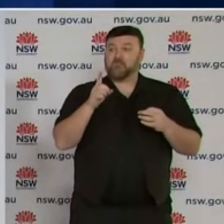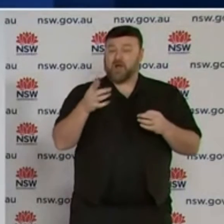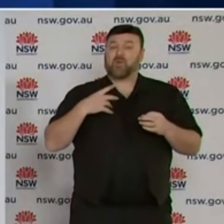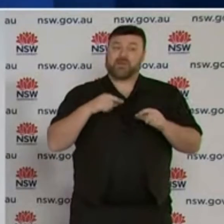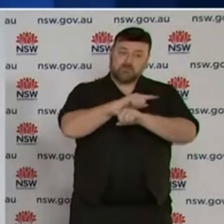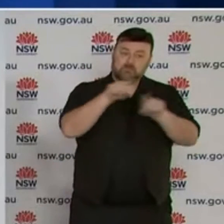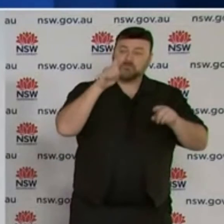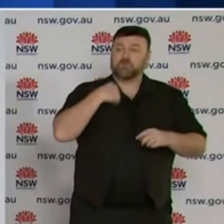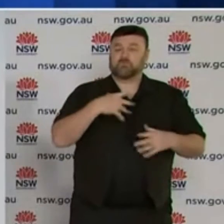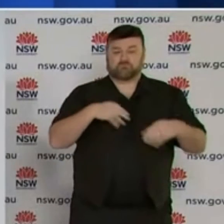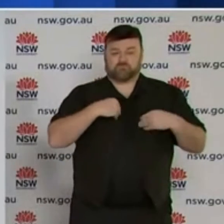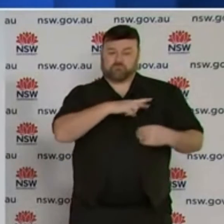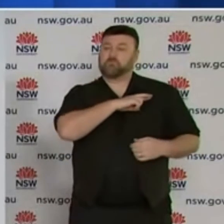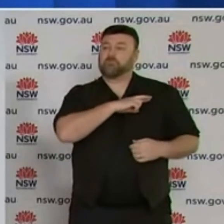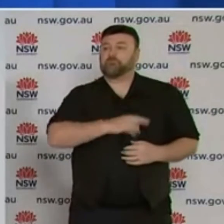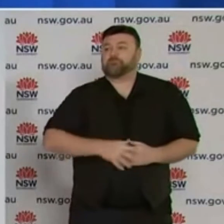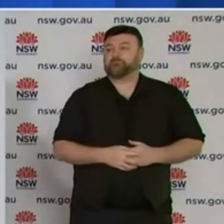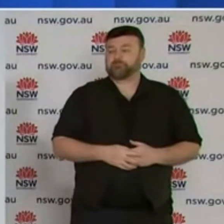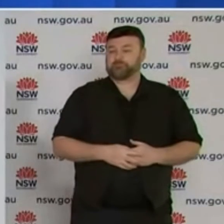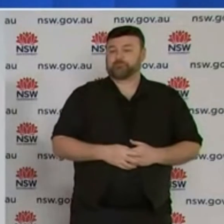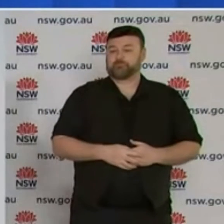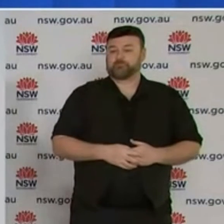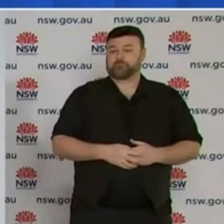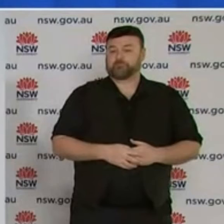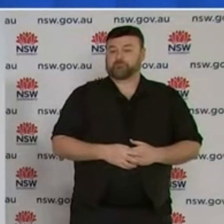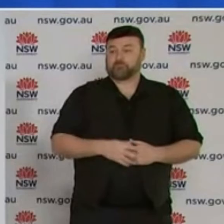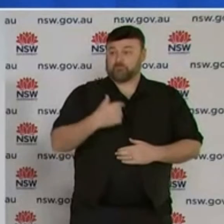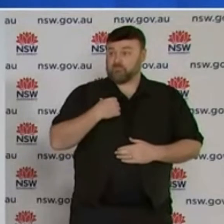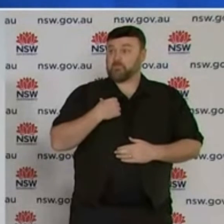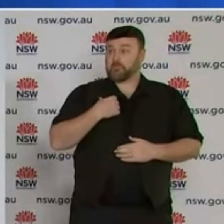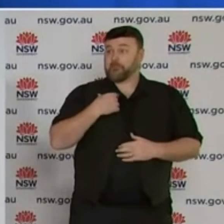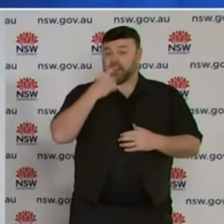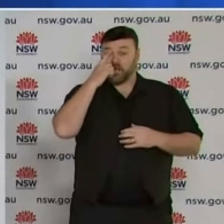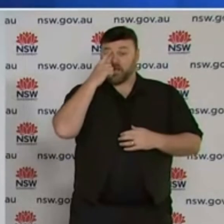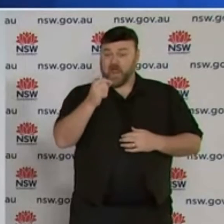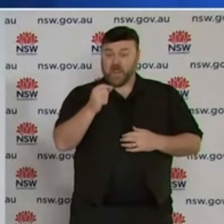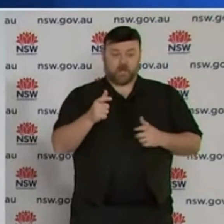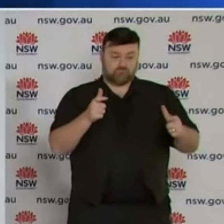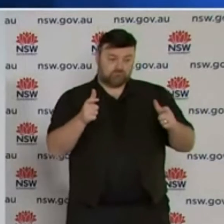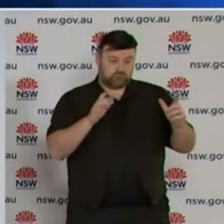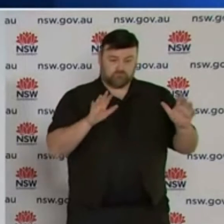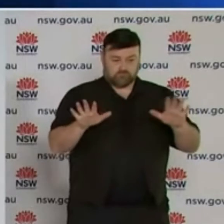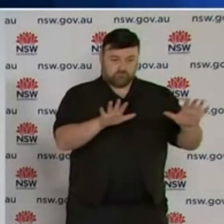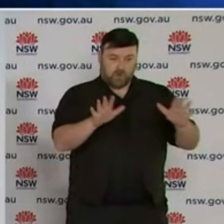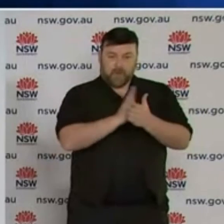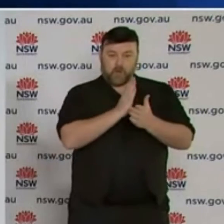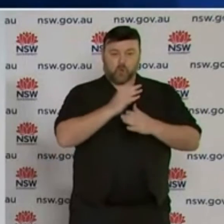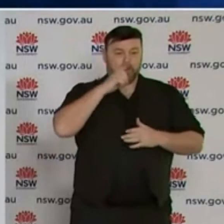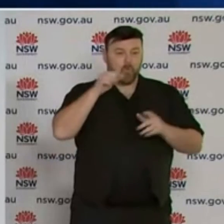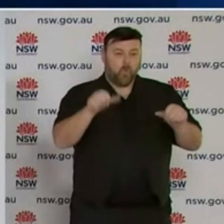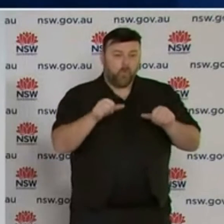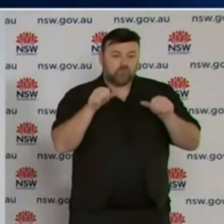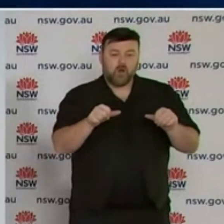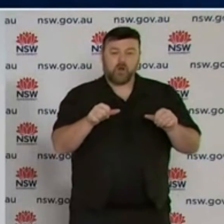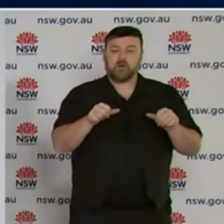certainly control people's activities in regulated environments, whether it's whether it's a health facility or whether